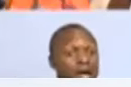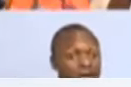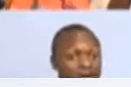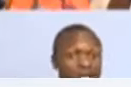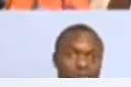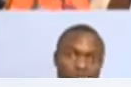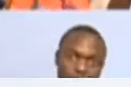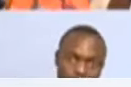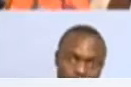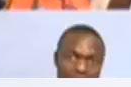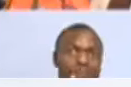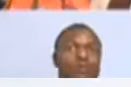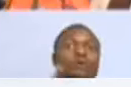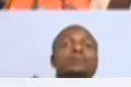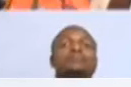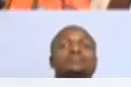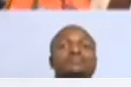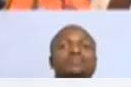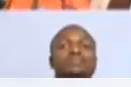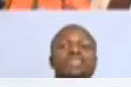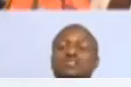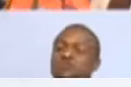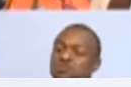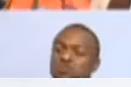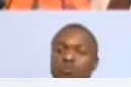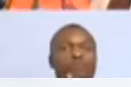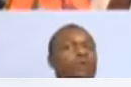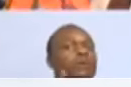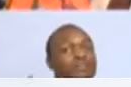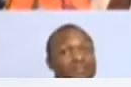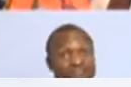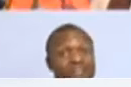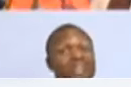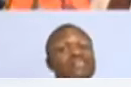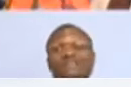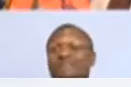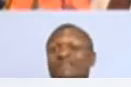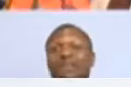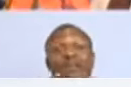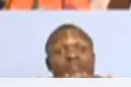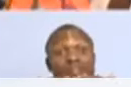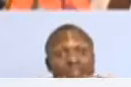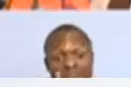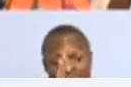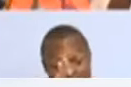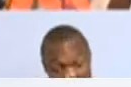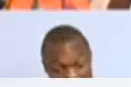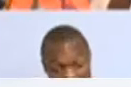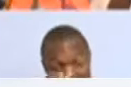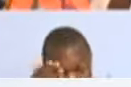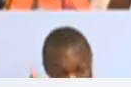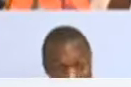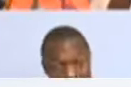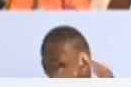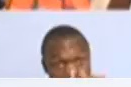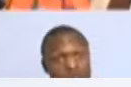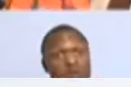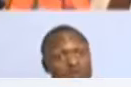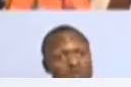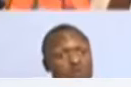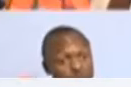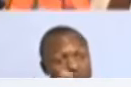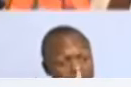program. Very new program. And I'm very thankful, Madam Speaker, to this House, through your leadership,